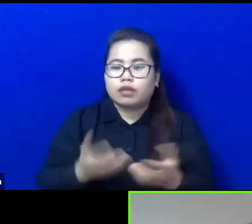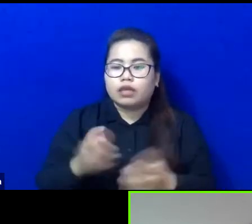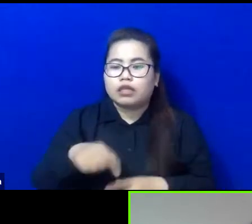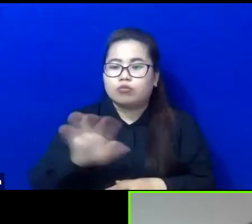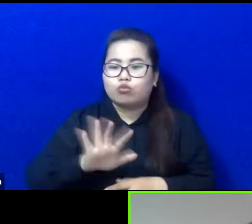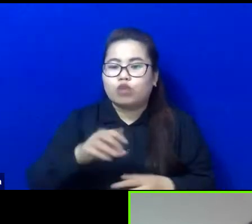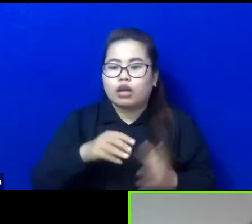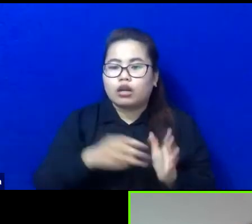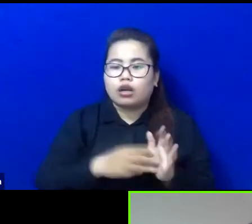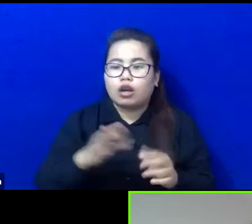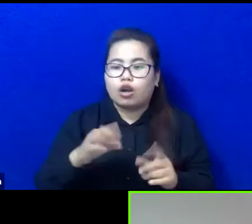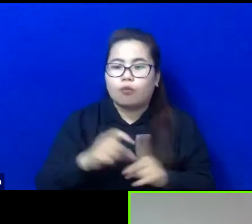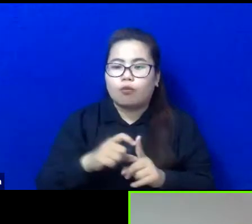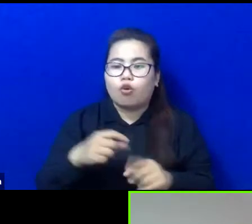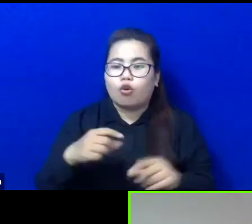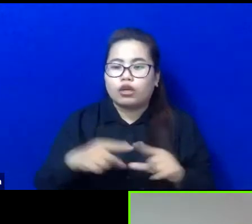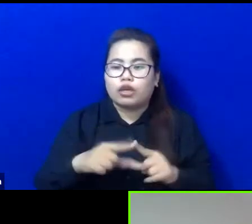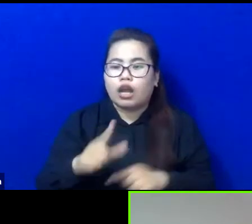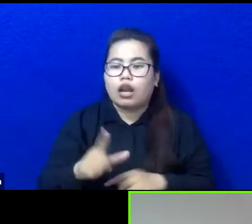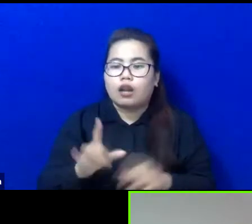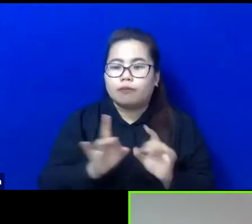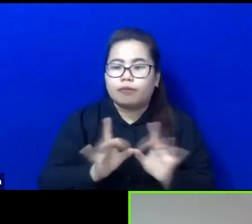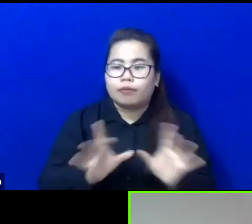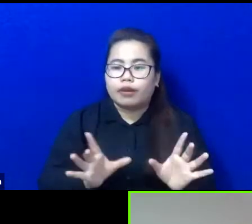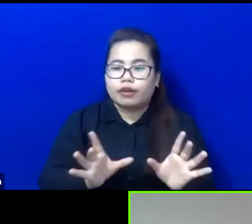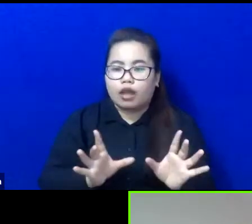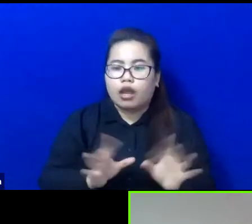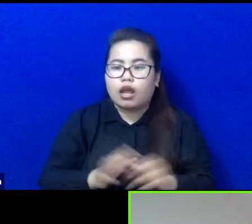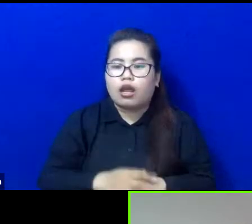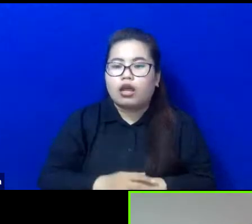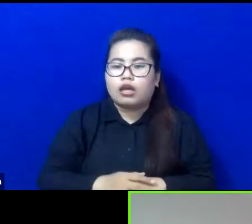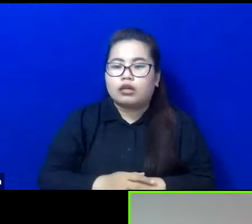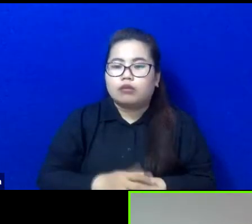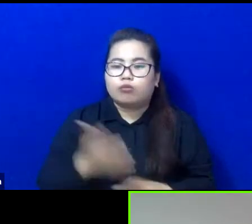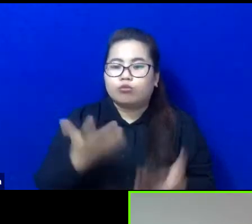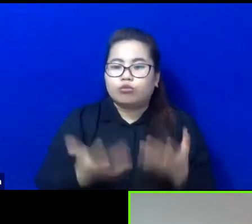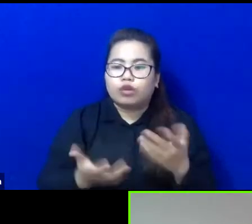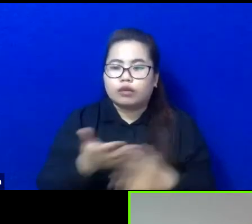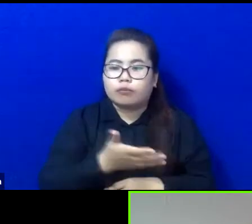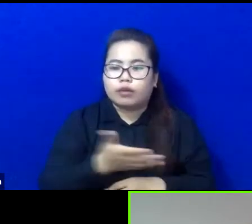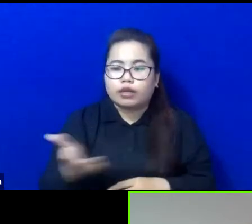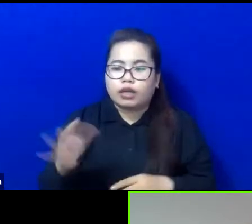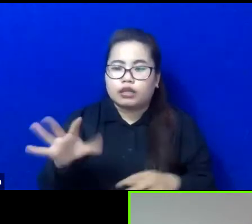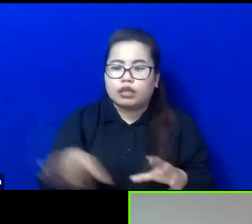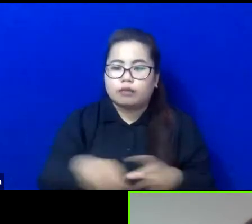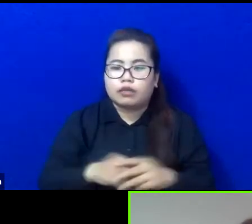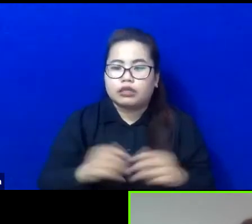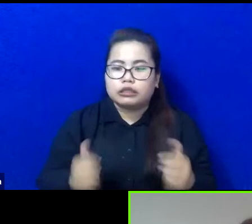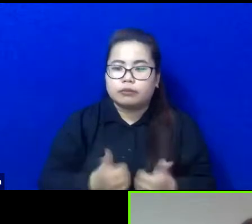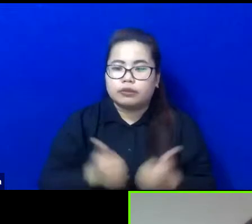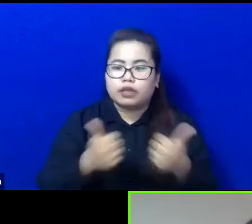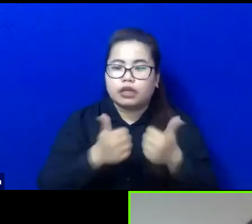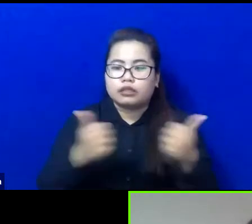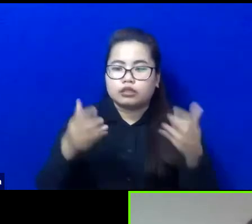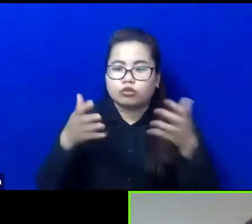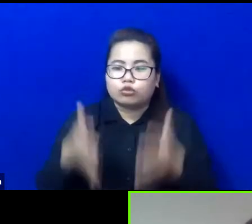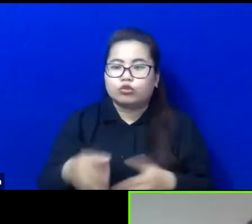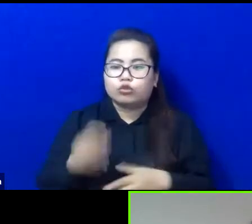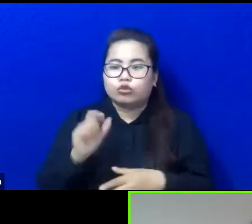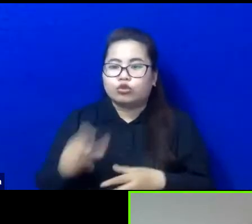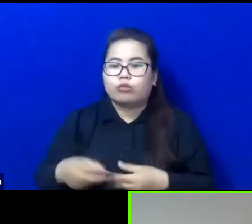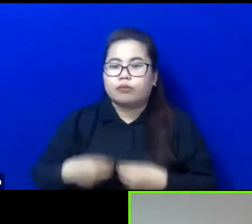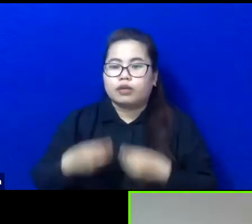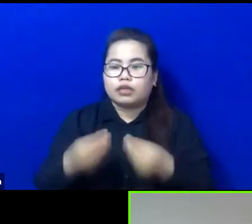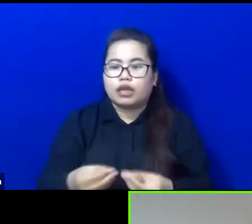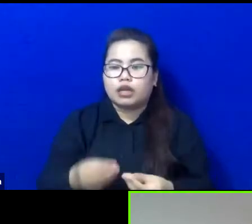mean, they might engage with a specialist who then refers them into either the hospital setting or the community setting.